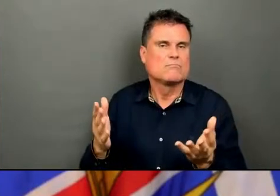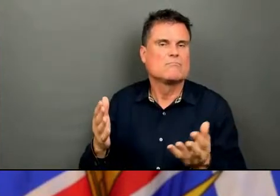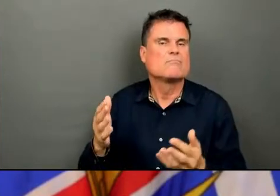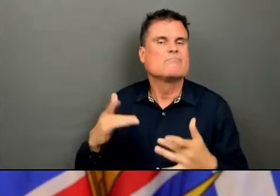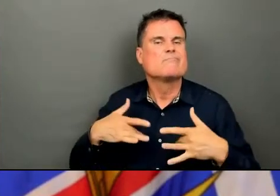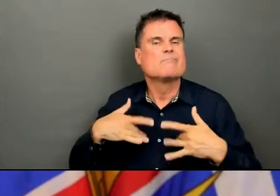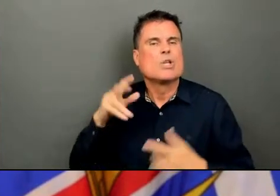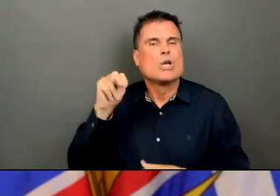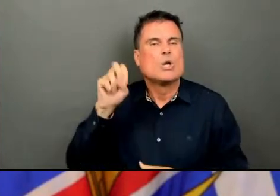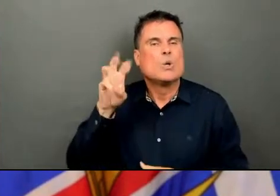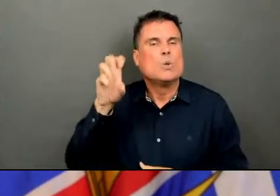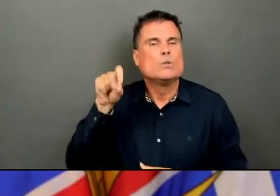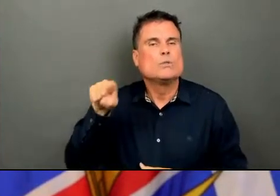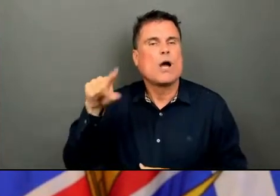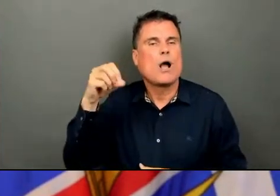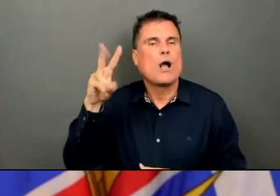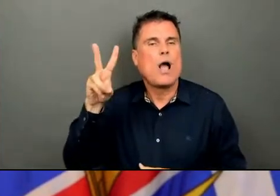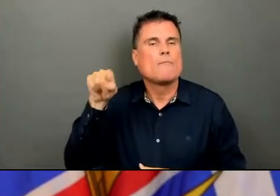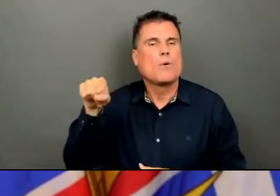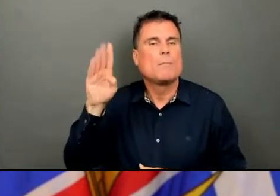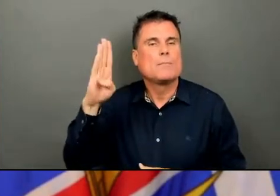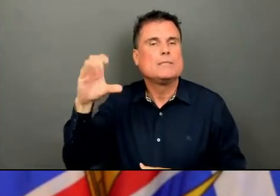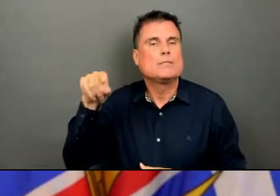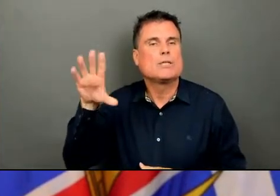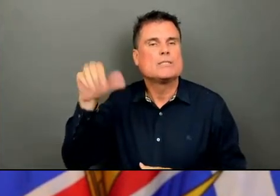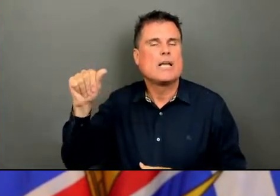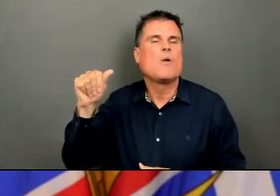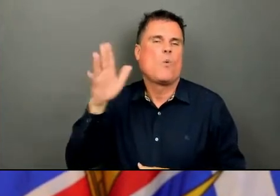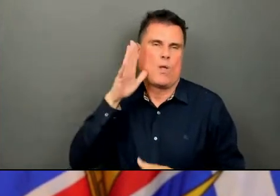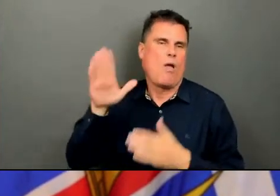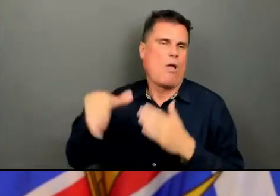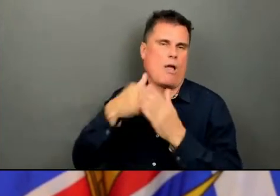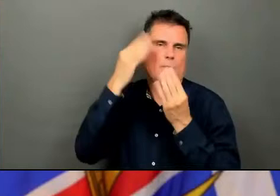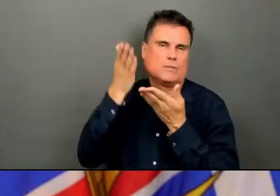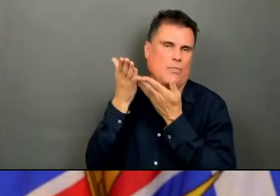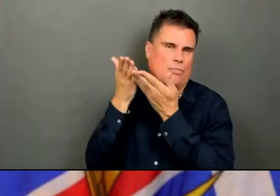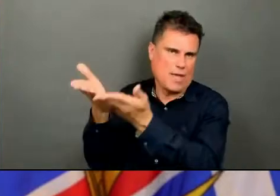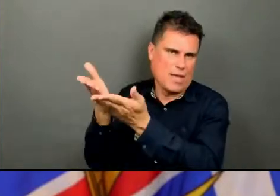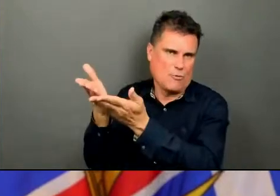news.gov.bc.ca. For our last question, we go to Zara Premji, CBC.